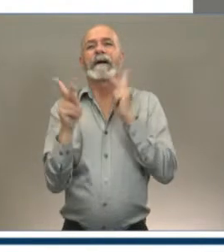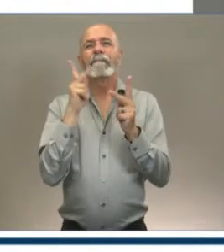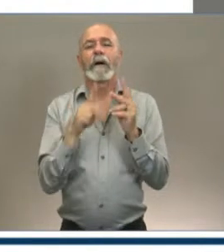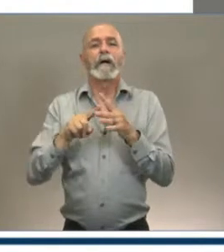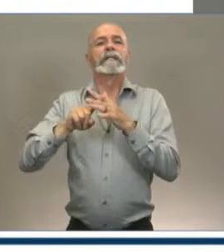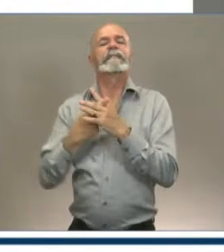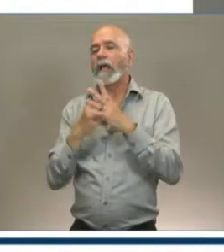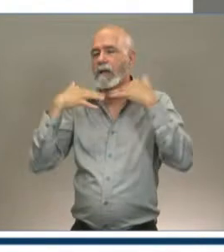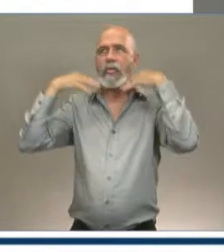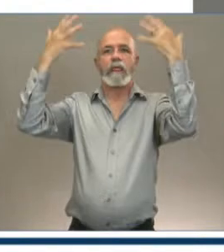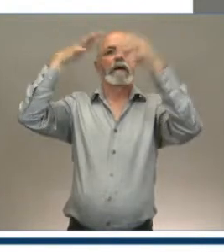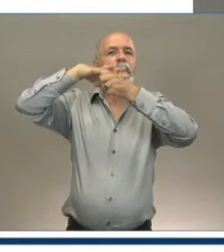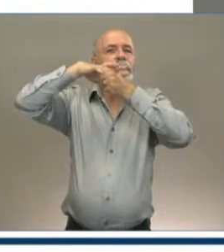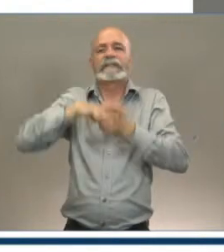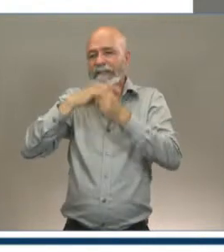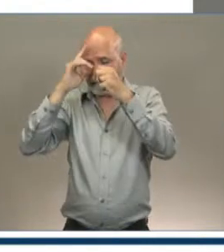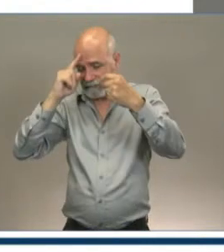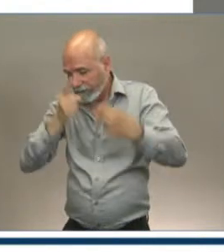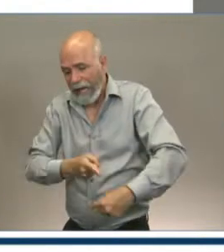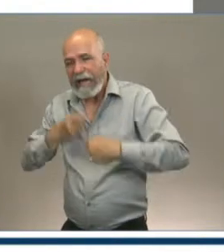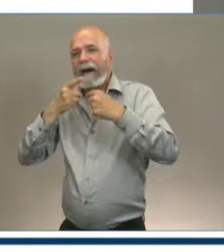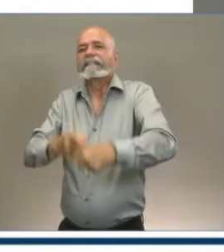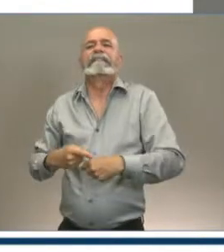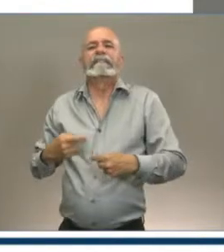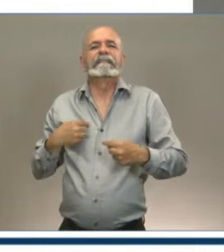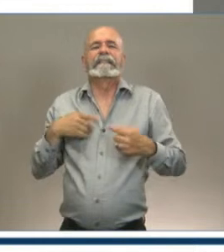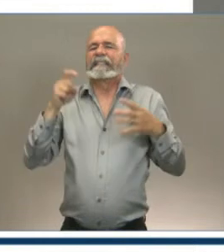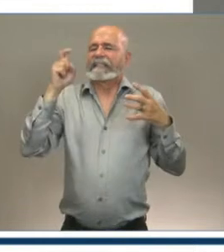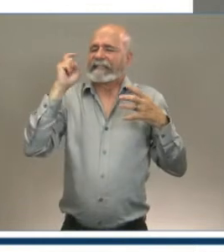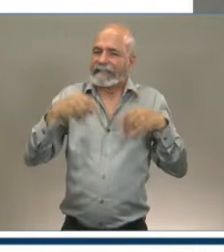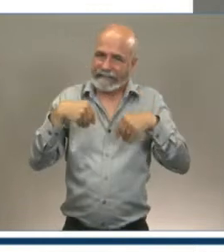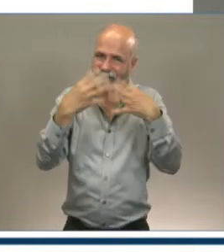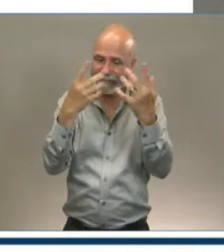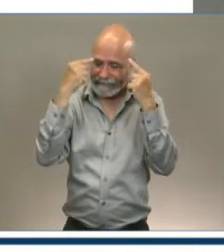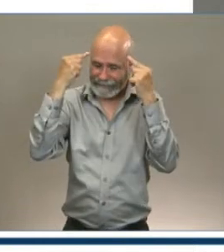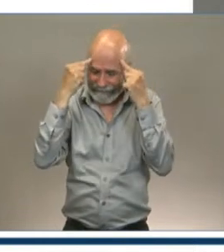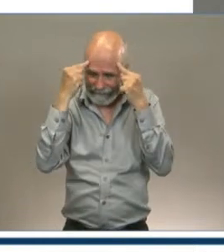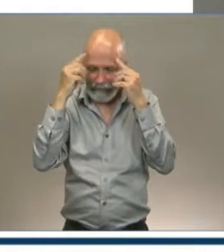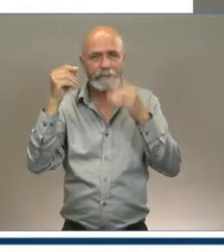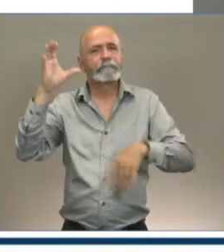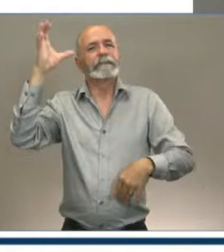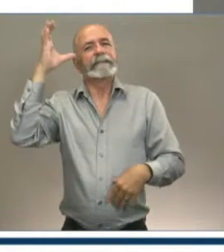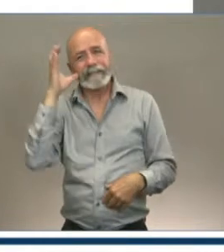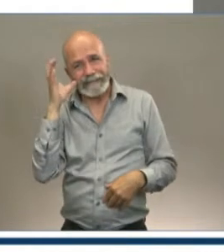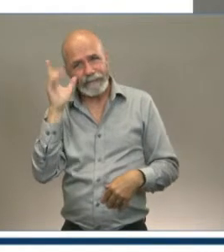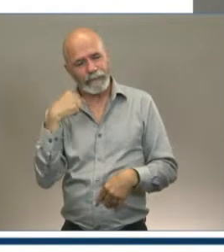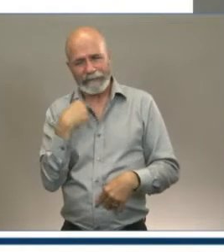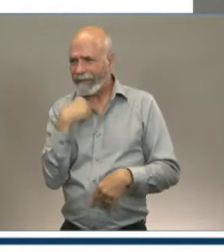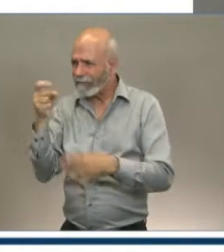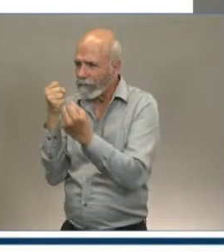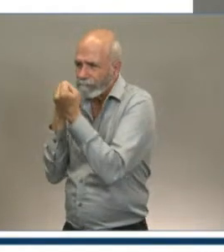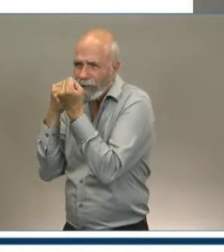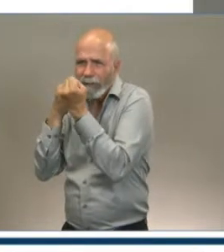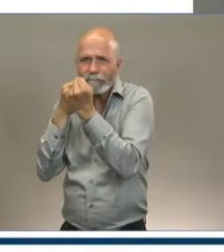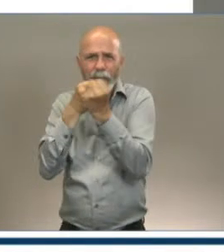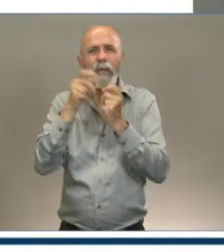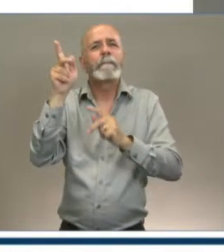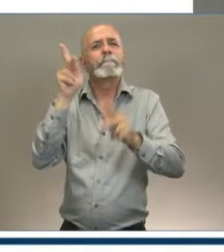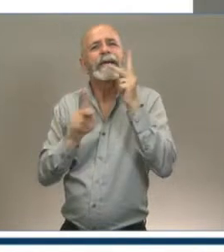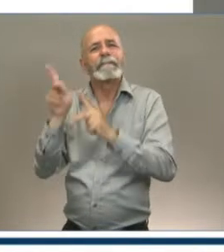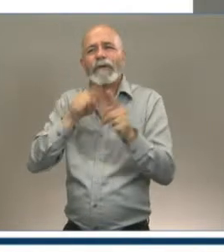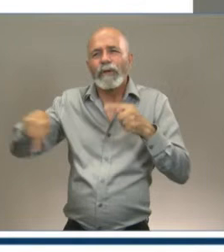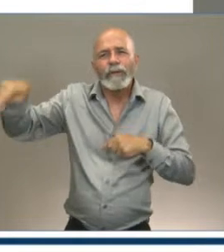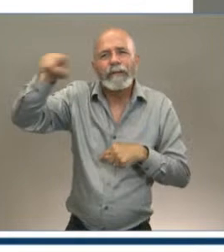We need you to do your part in helping all Nova Scotians and recognize that if you're one of the few that actually have the privilege